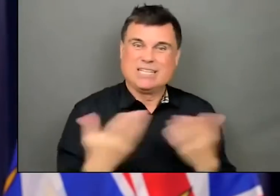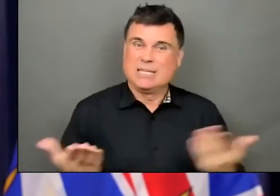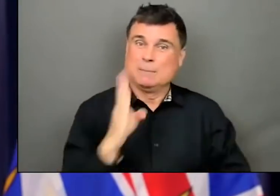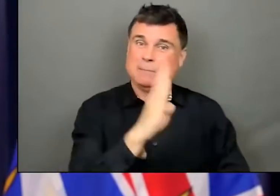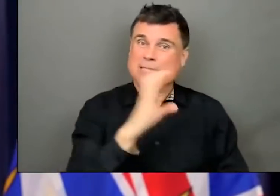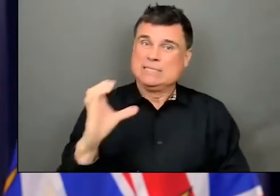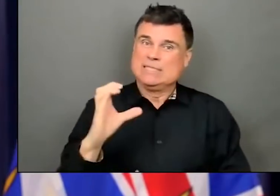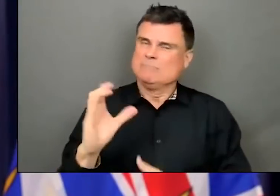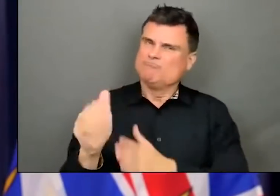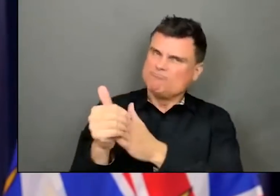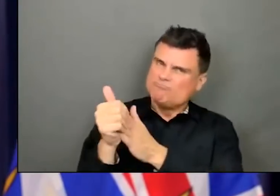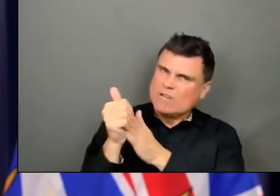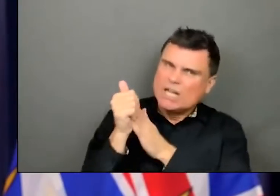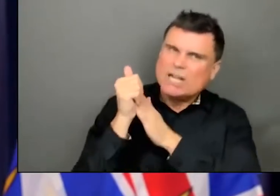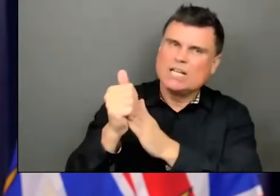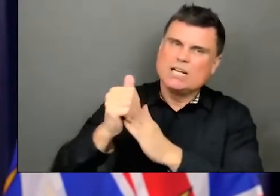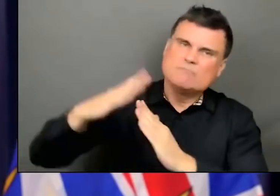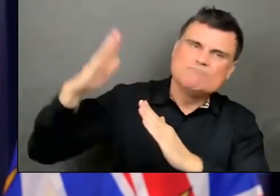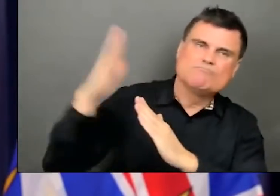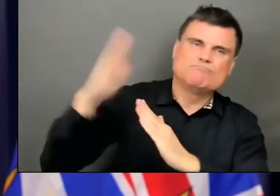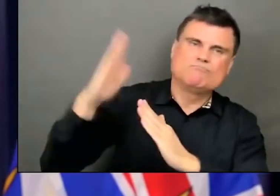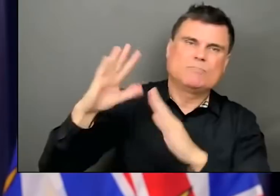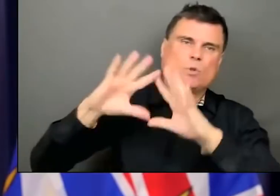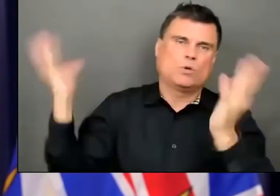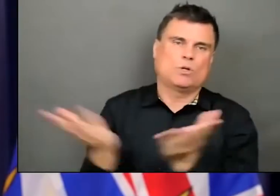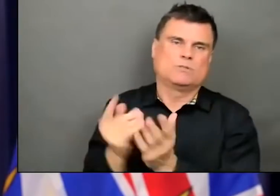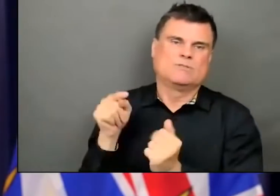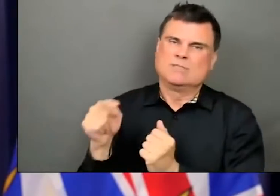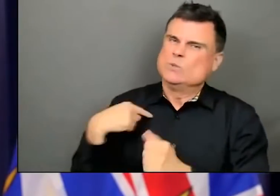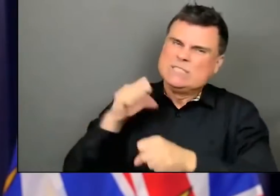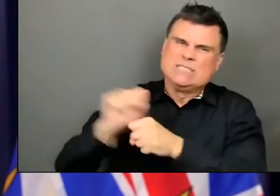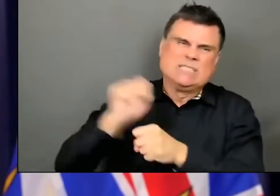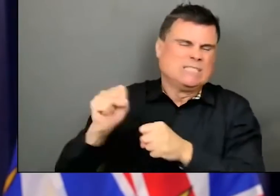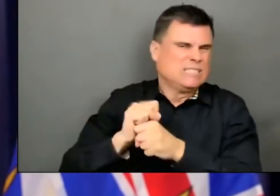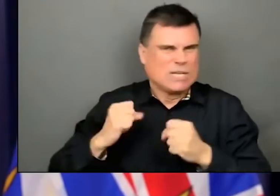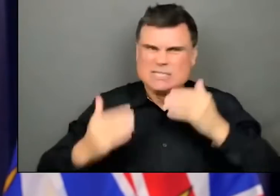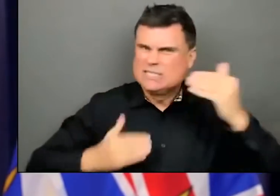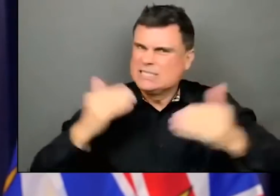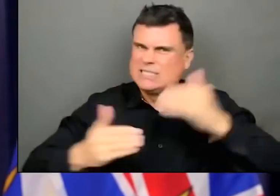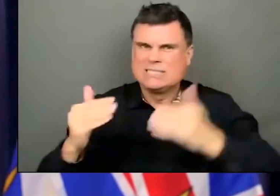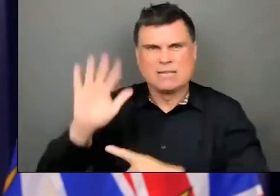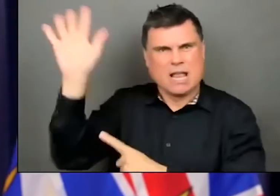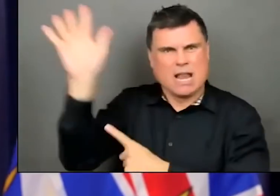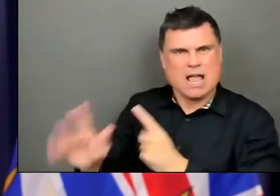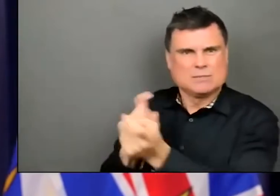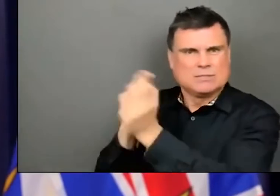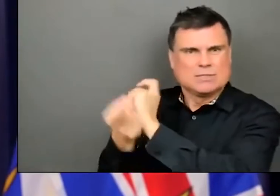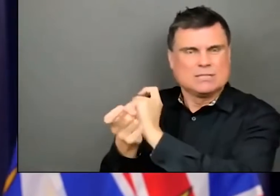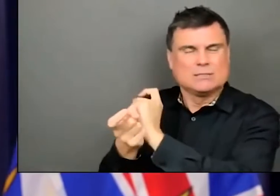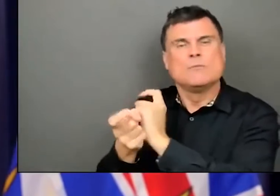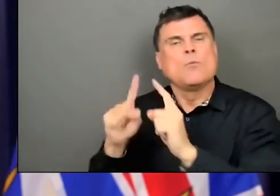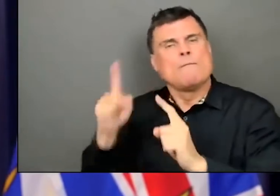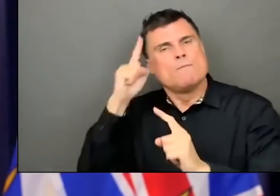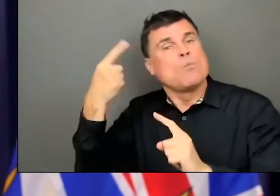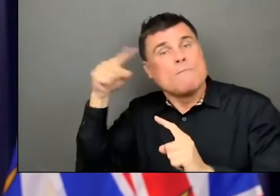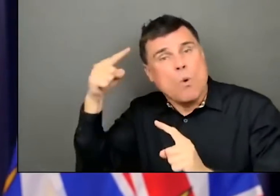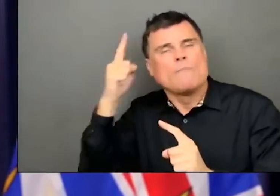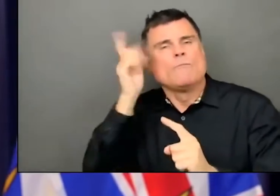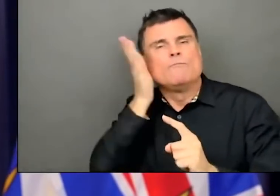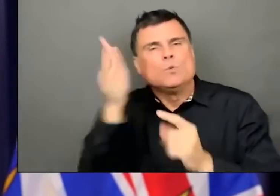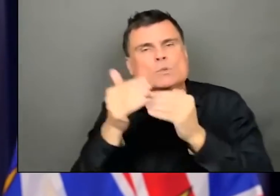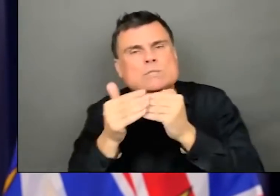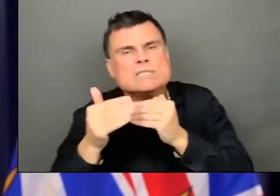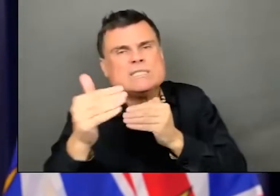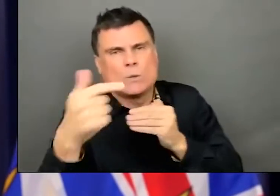events. Dr. Henderson, Dr. Sarah Henderson of the BC CDC, we're leading our own review of these events, and with the